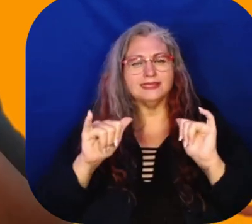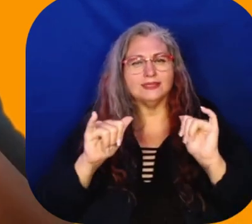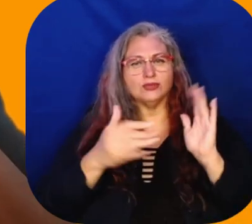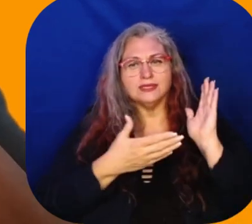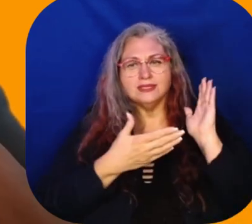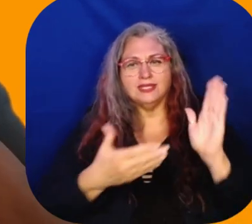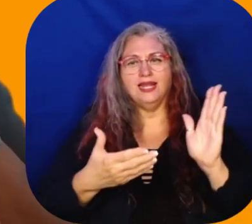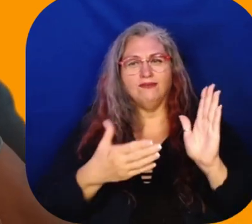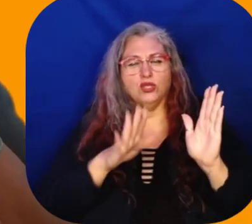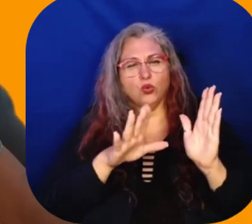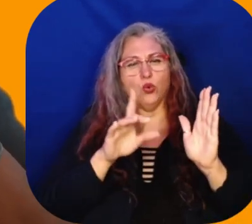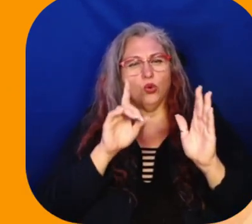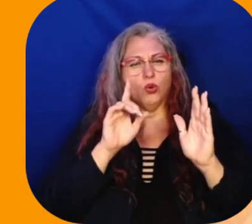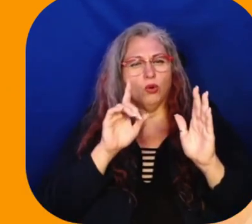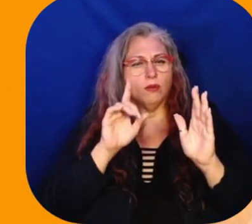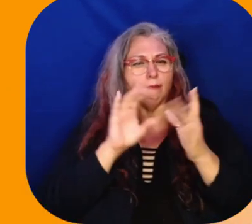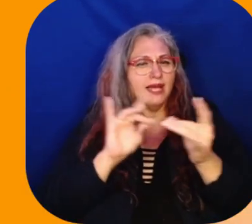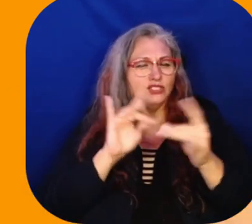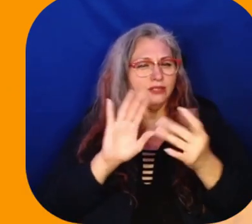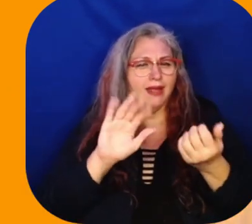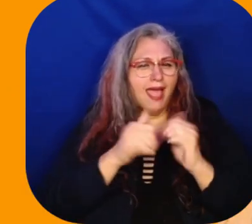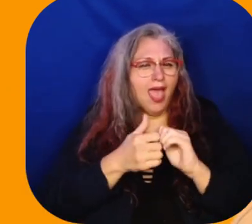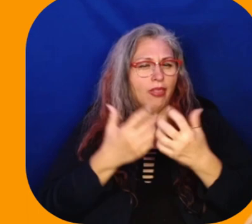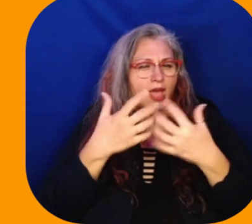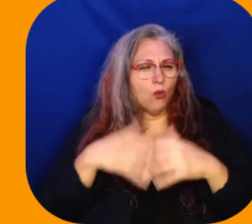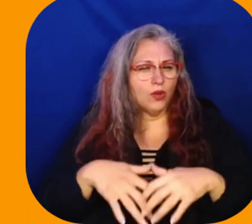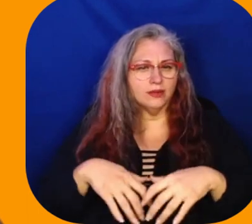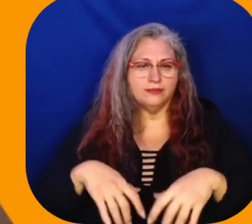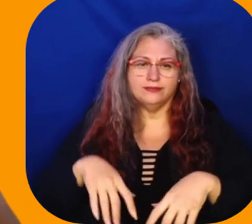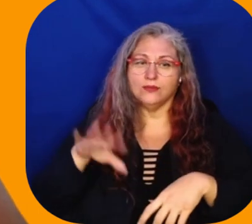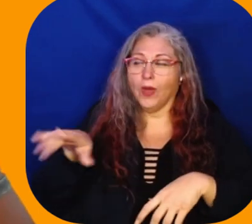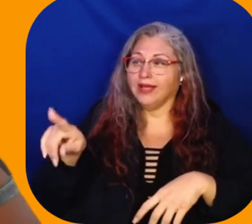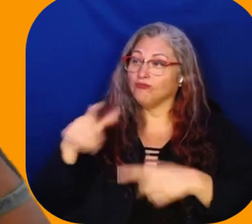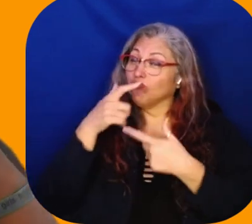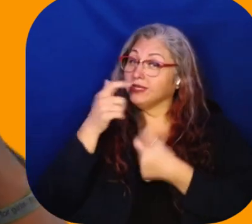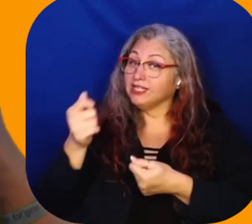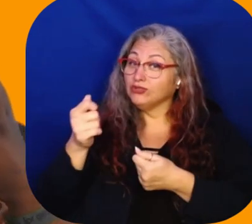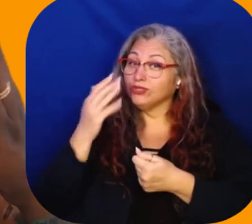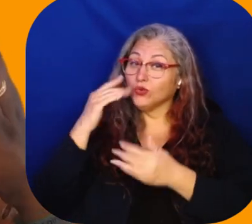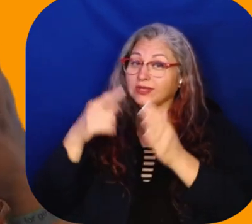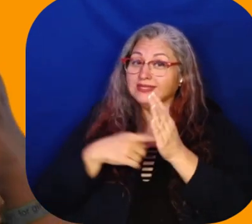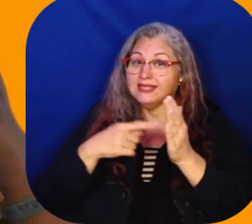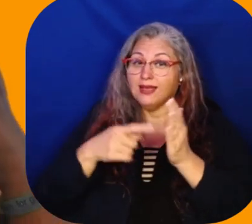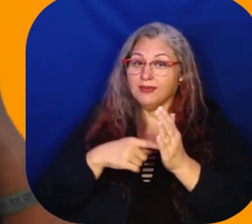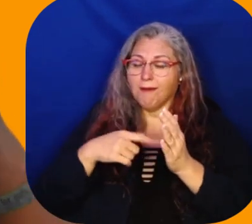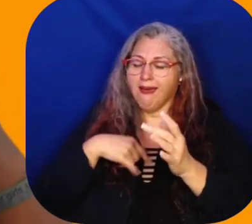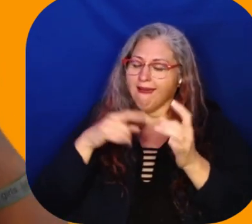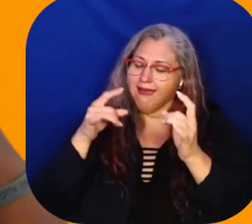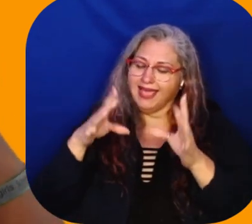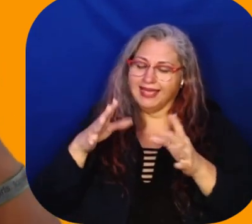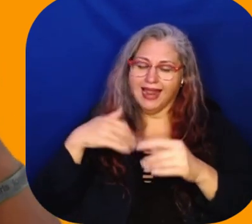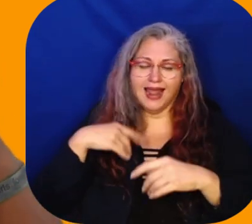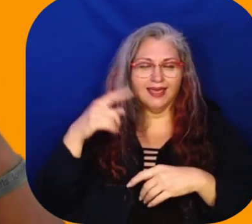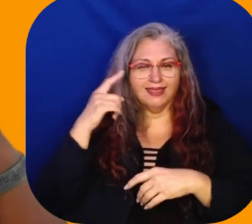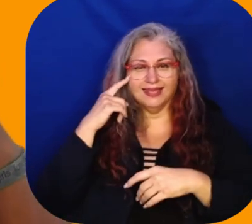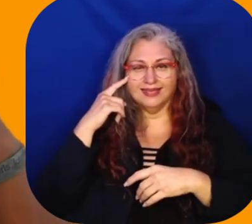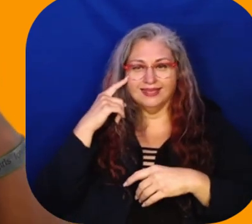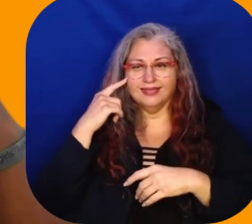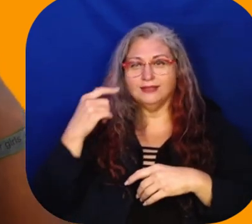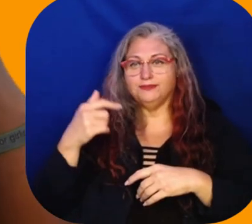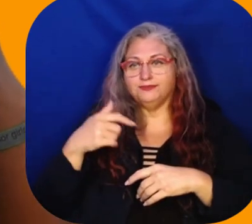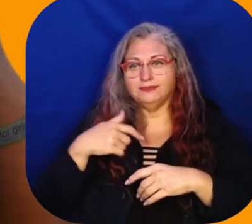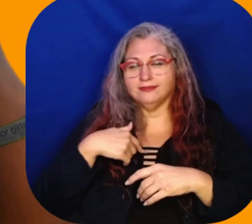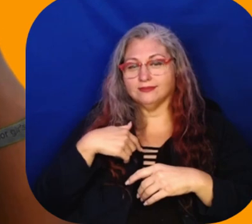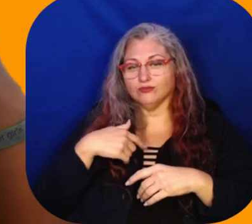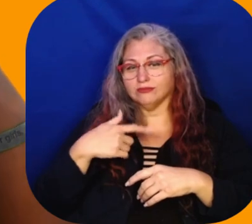that happens with you? You know, what's interesting is sometimes I hate the fact, I think it's, I would often say that it's useless